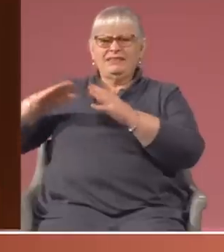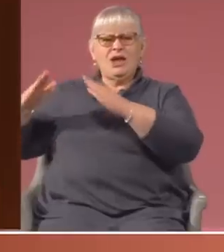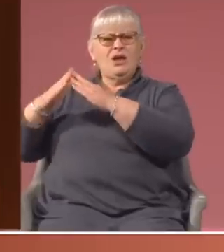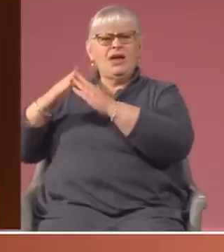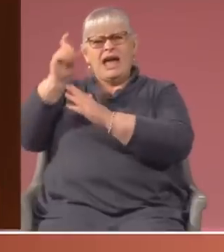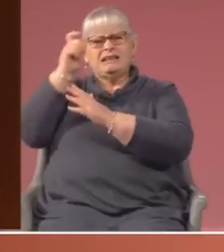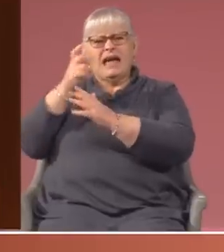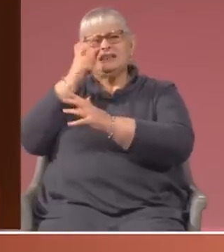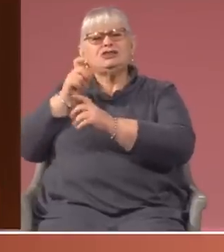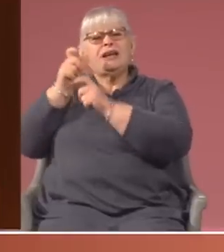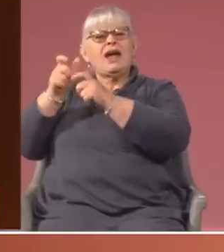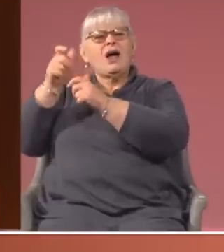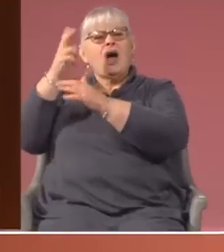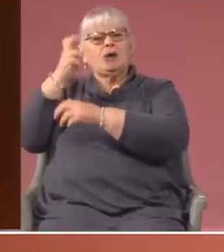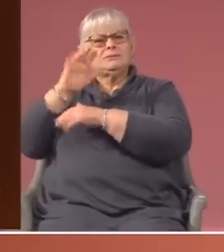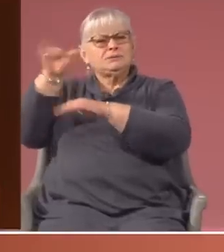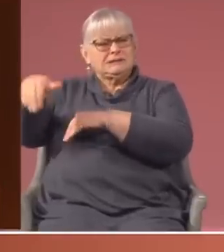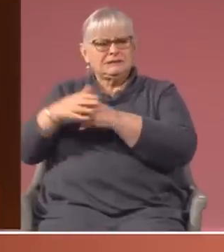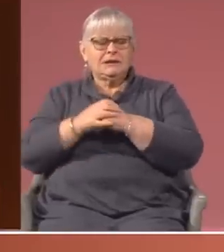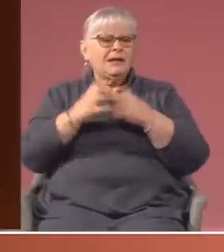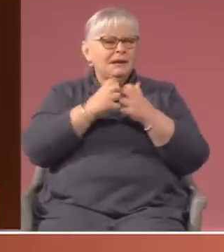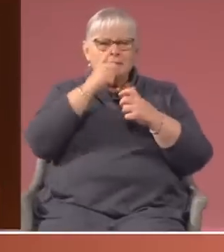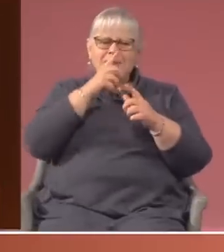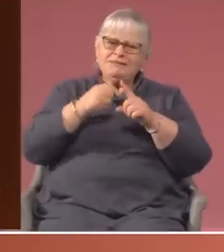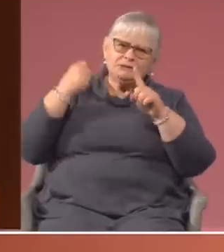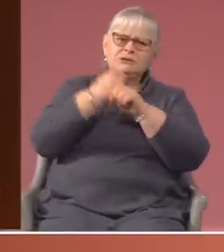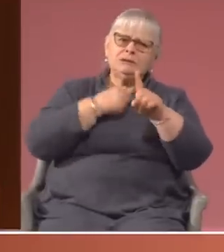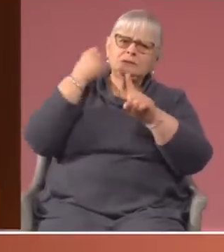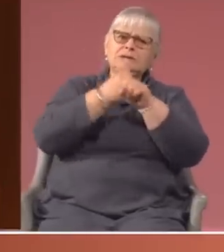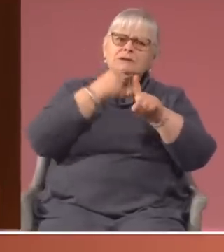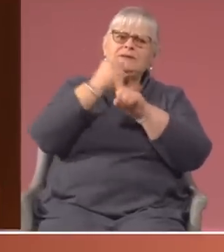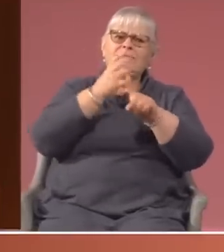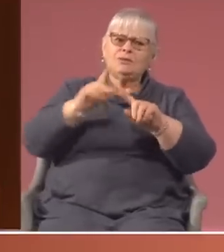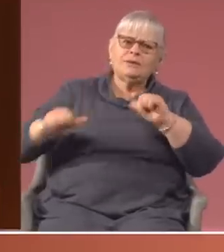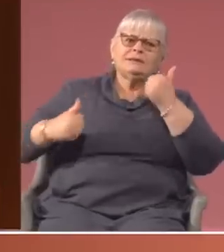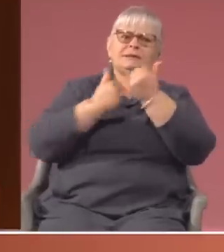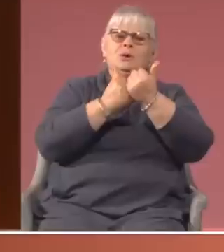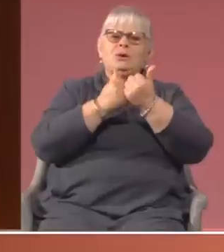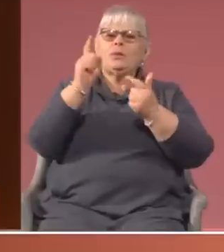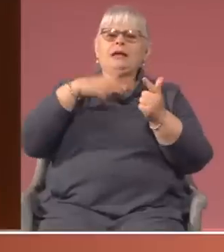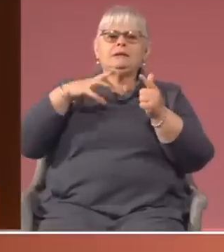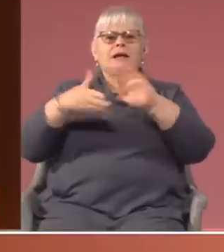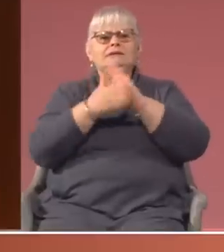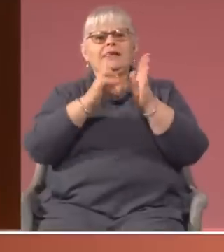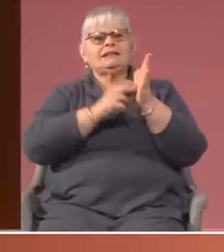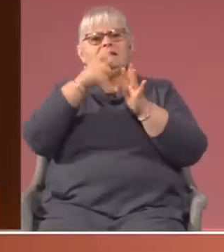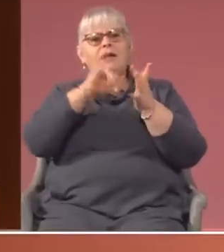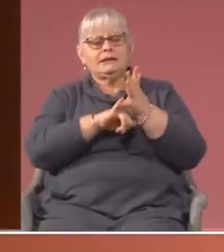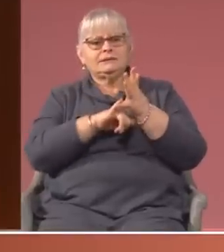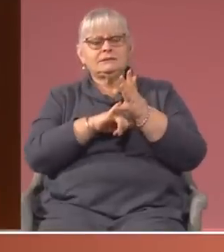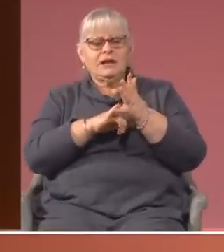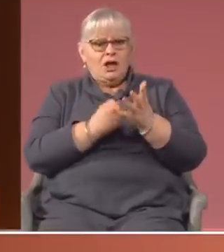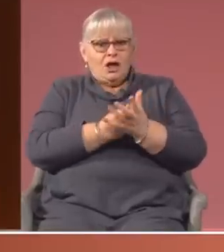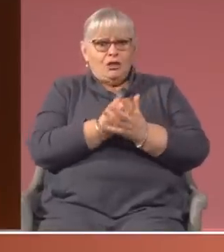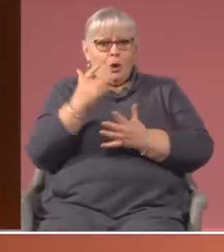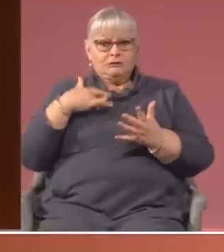for them. So many people have had to fight for the support they need under the NDIS. The cost of living crisis is